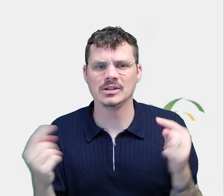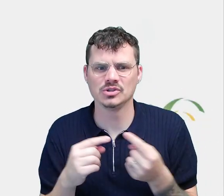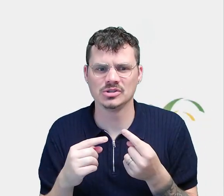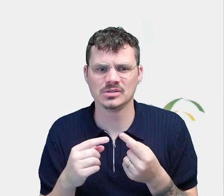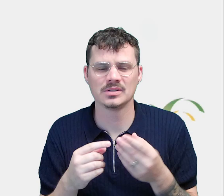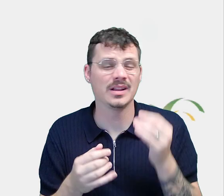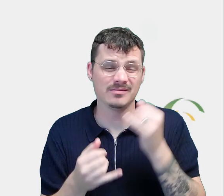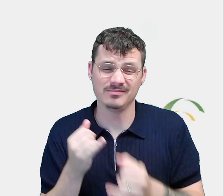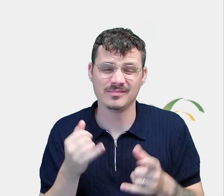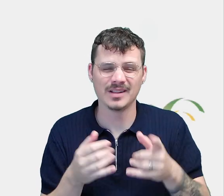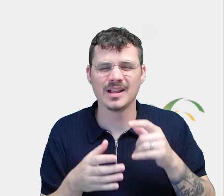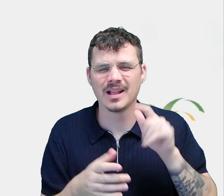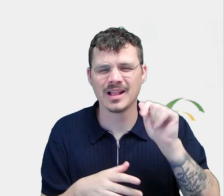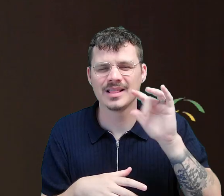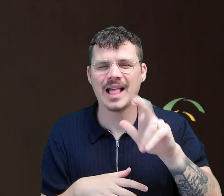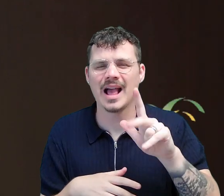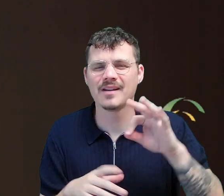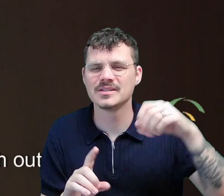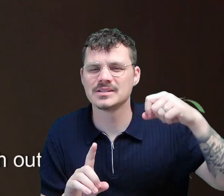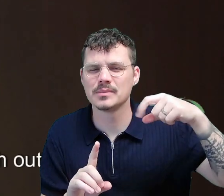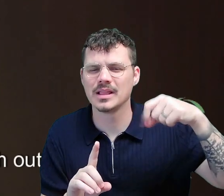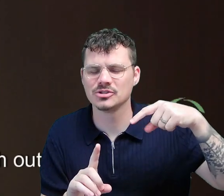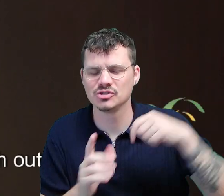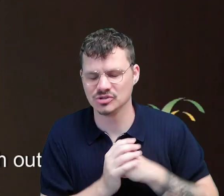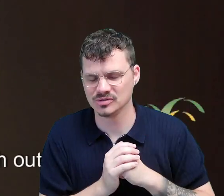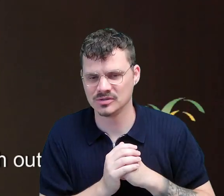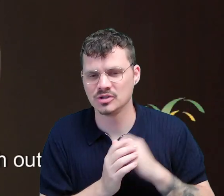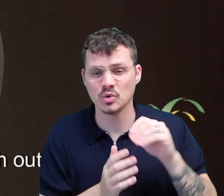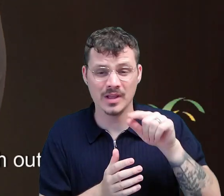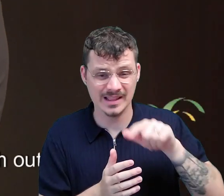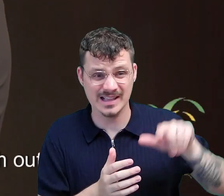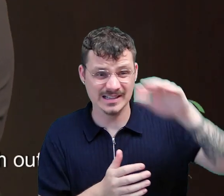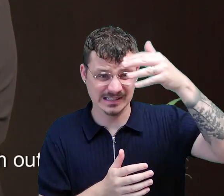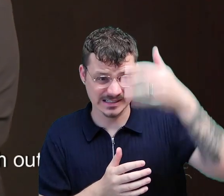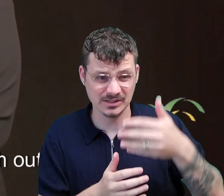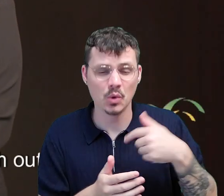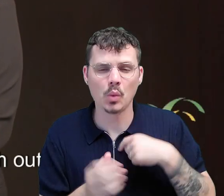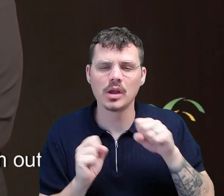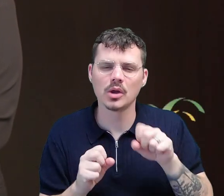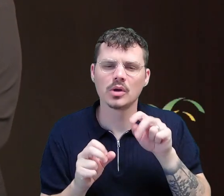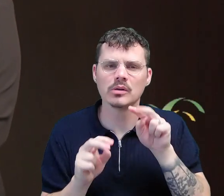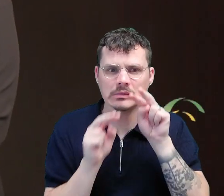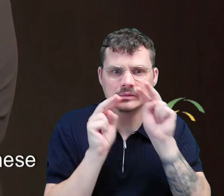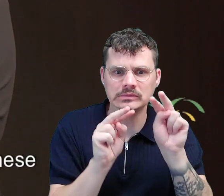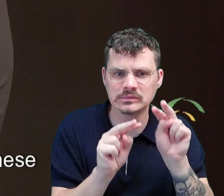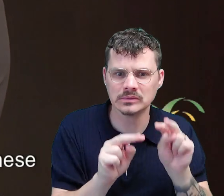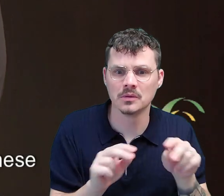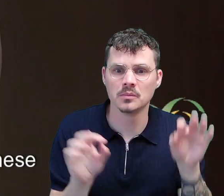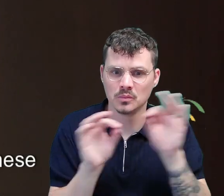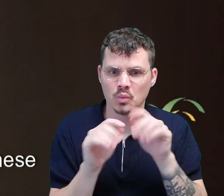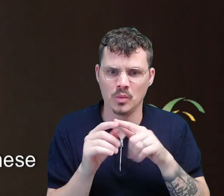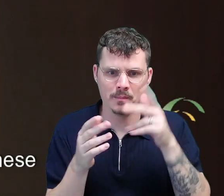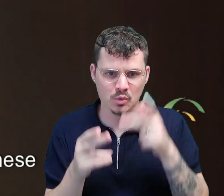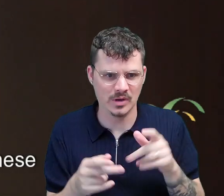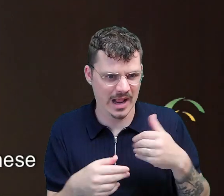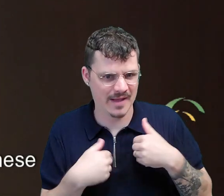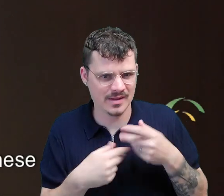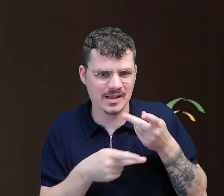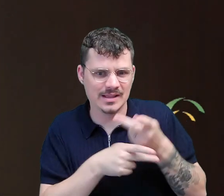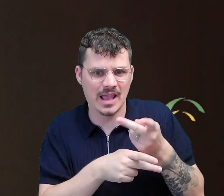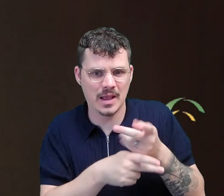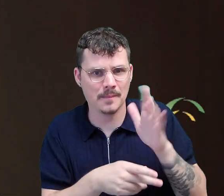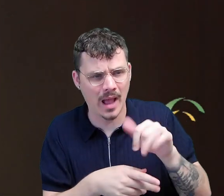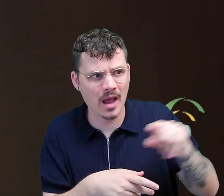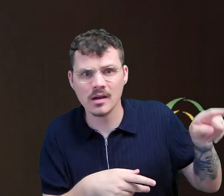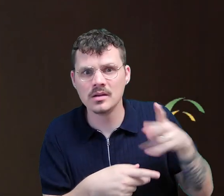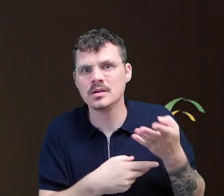of stimulation. So these are the things that we can watch out for when a person's being cared for by these